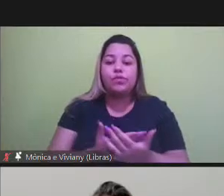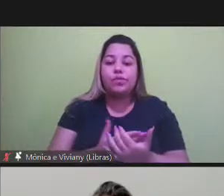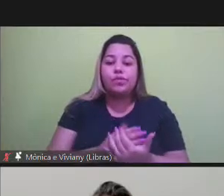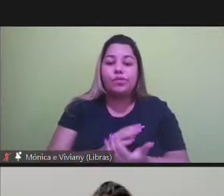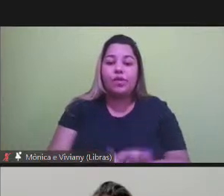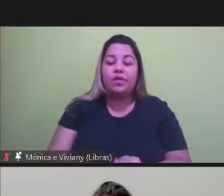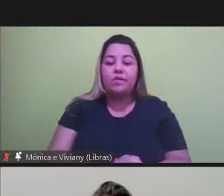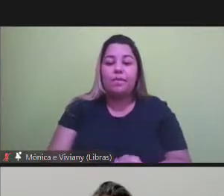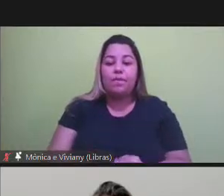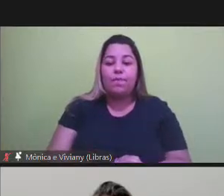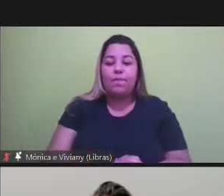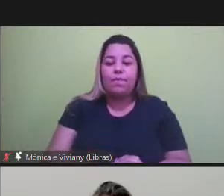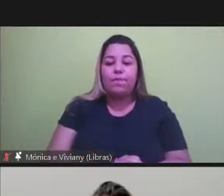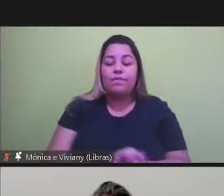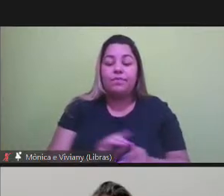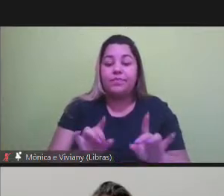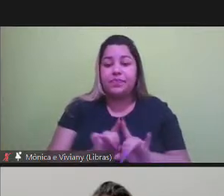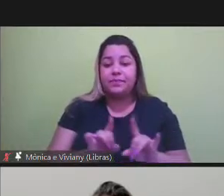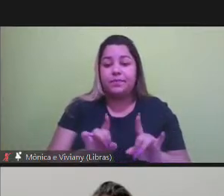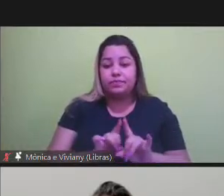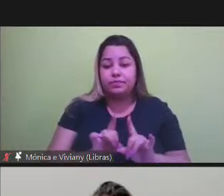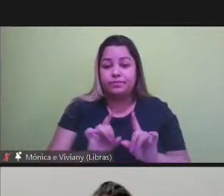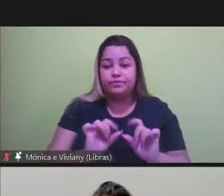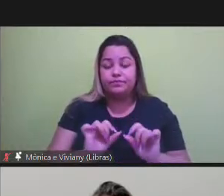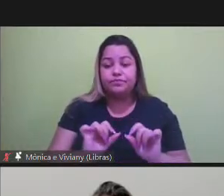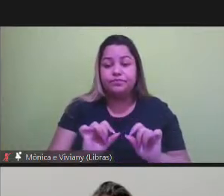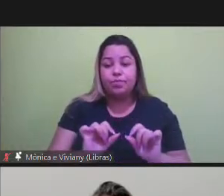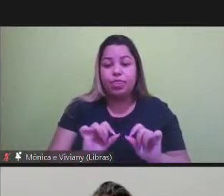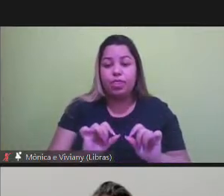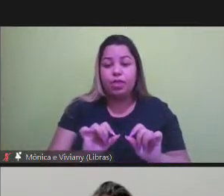schools, and with a